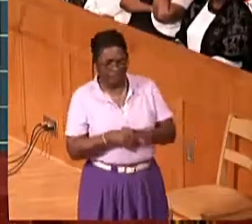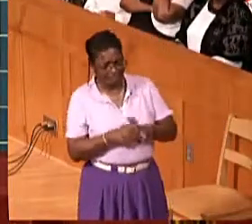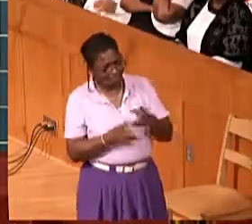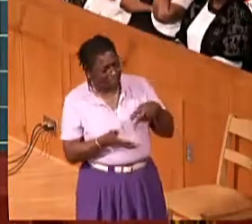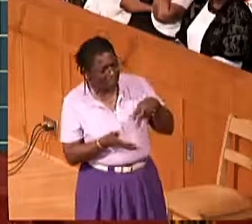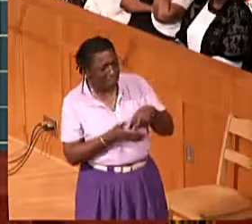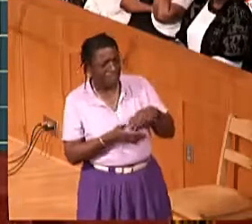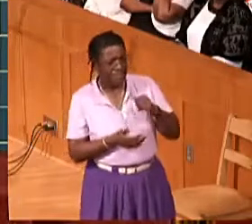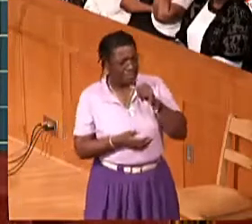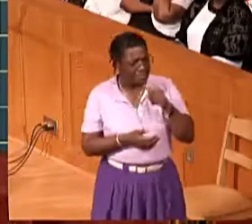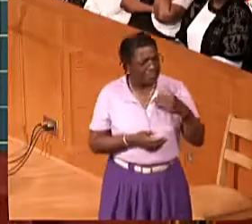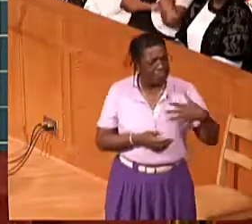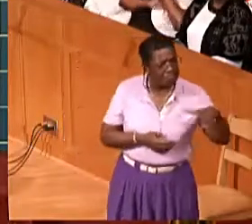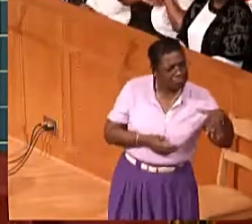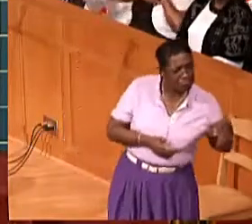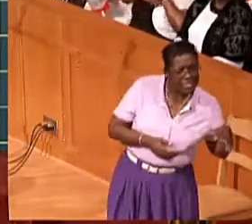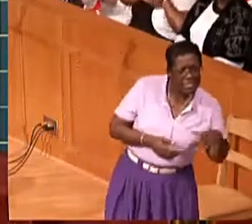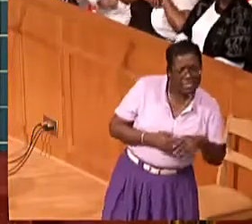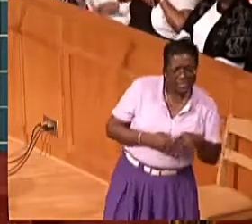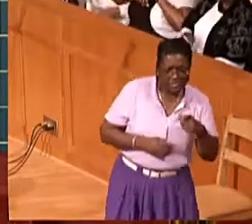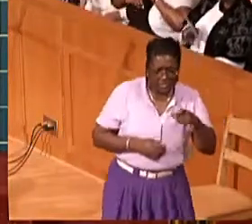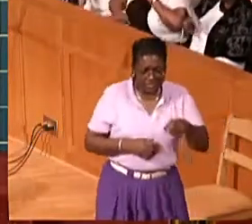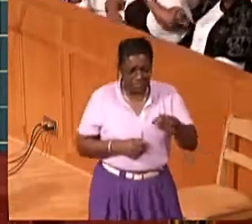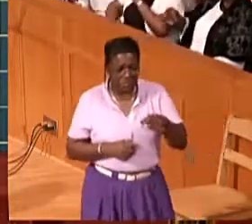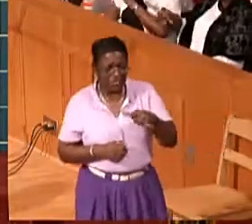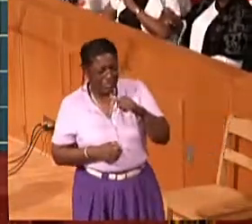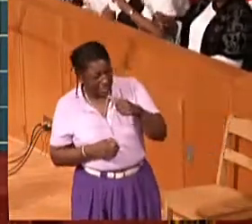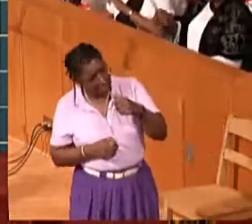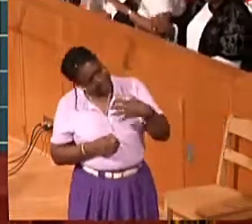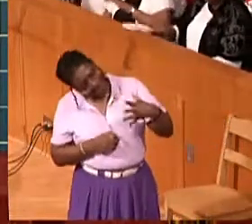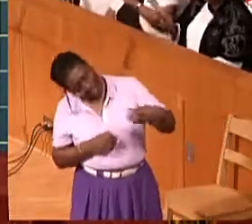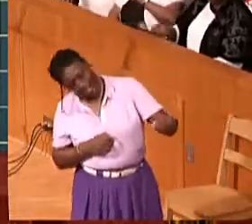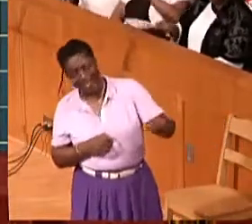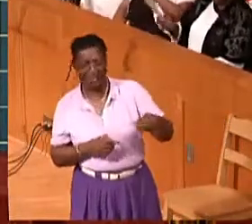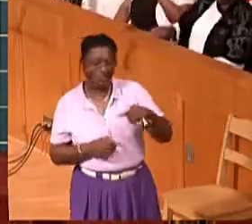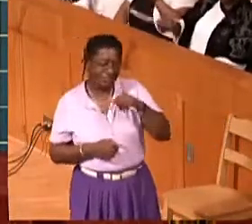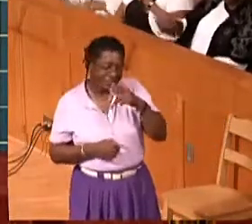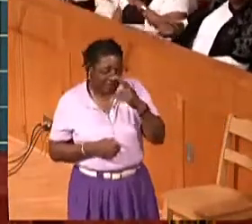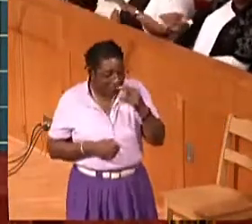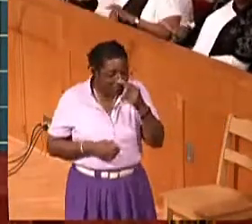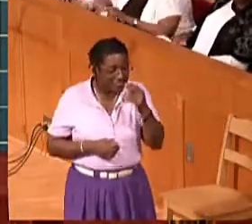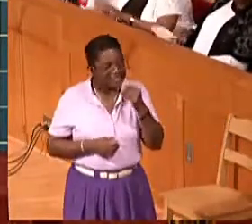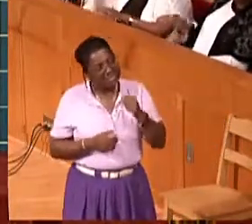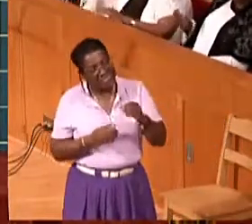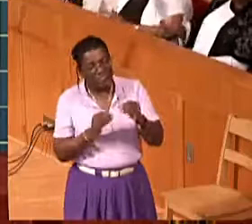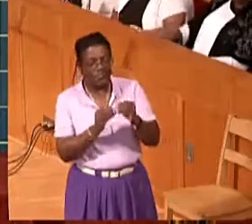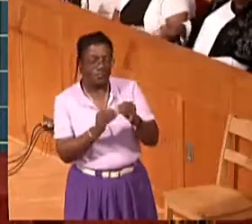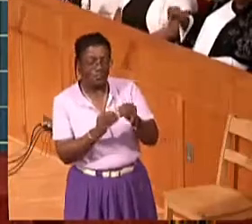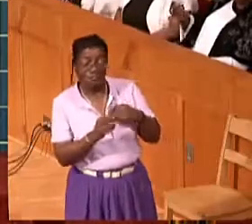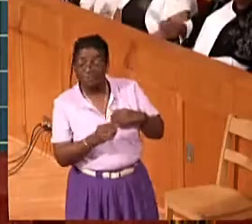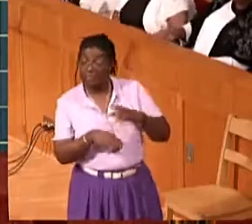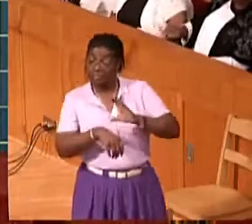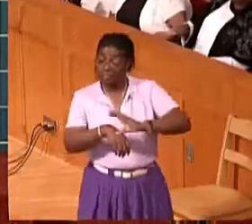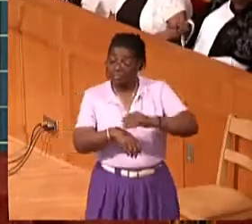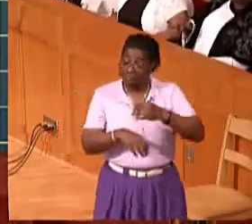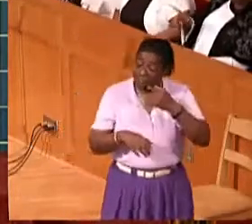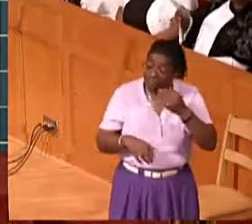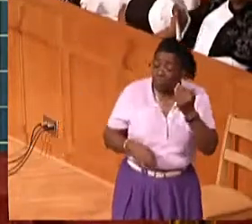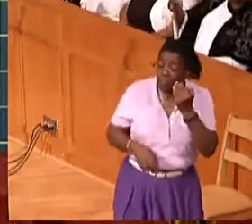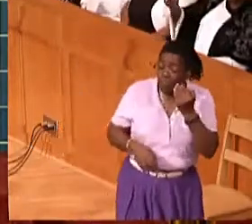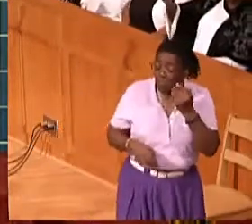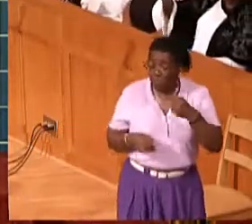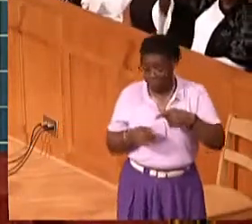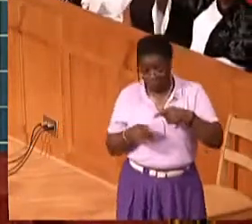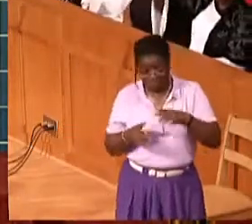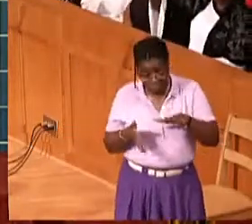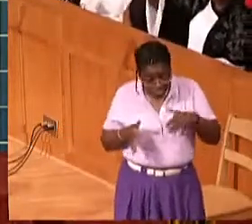We need two more clowns because y'all ain't funny no more. And the church is going to find out that when you're gone, come